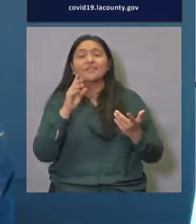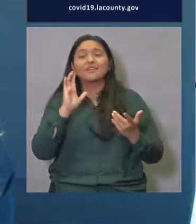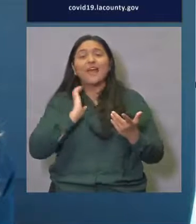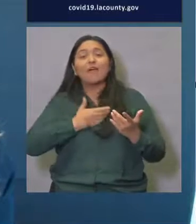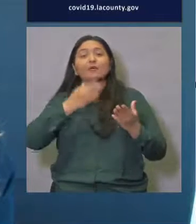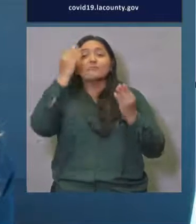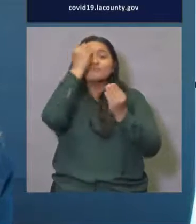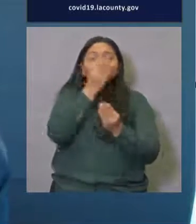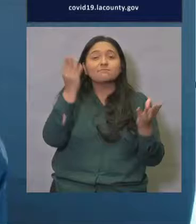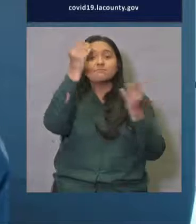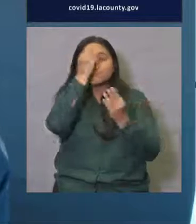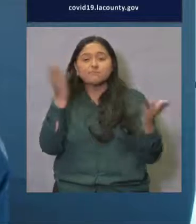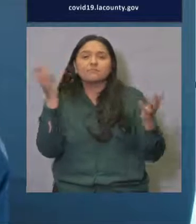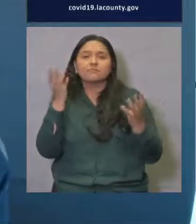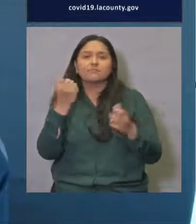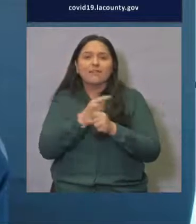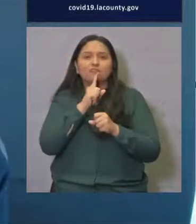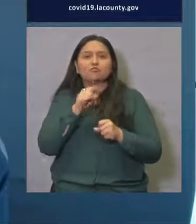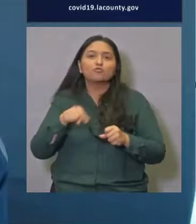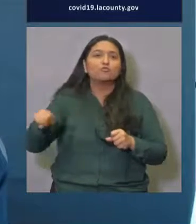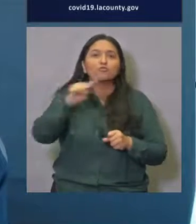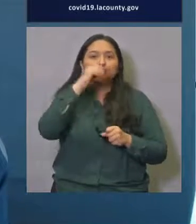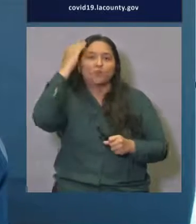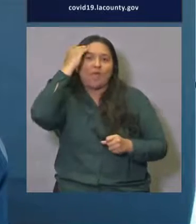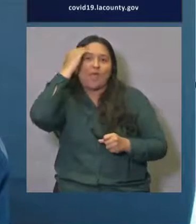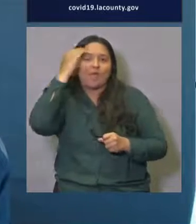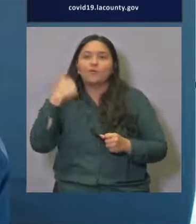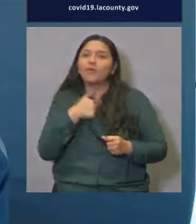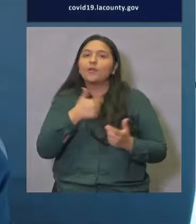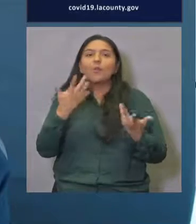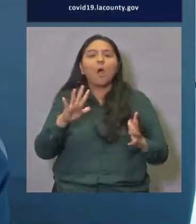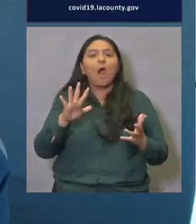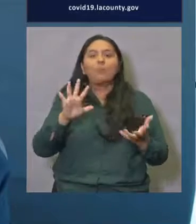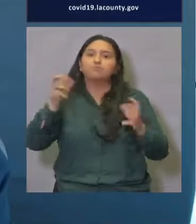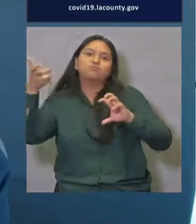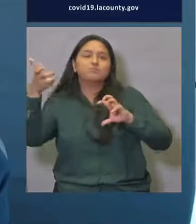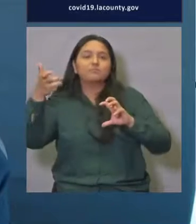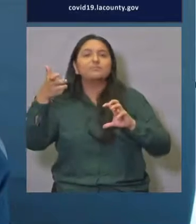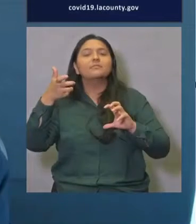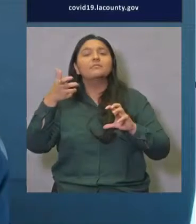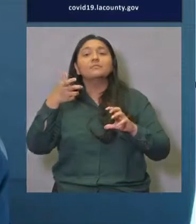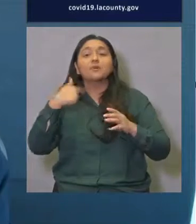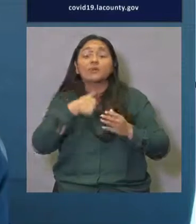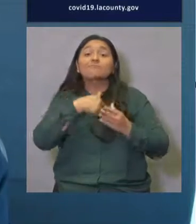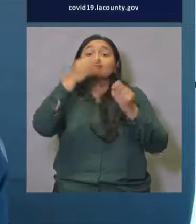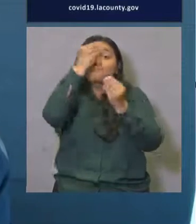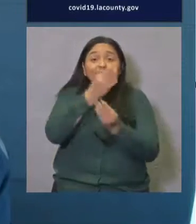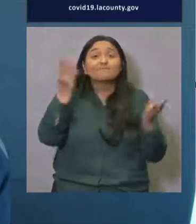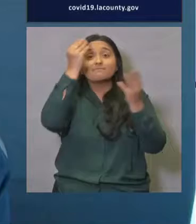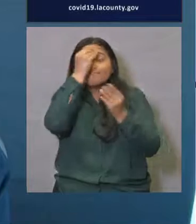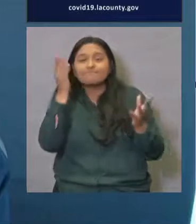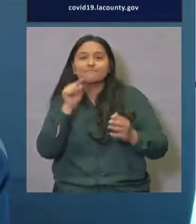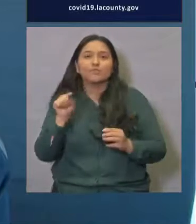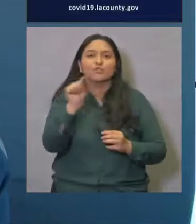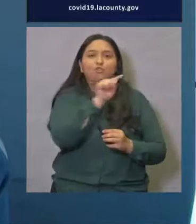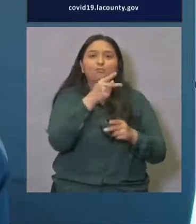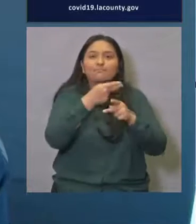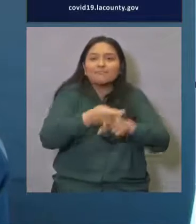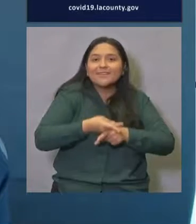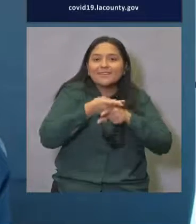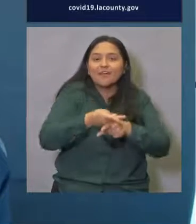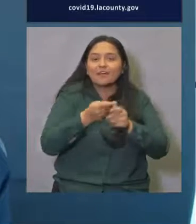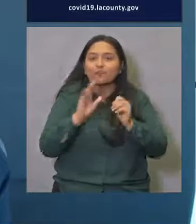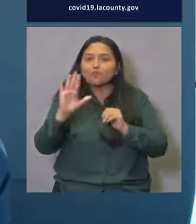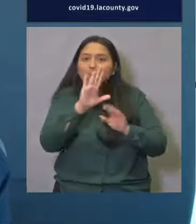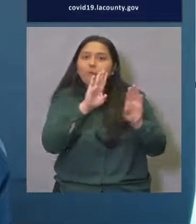can be aware and so that it doesn't snowball and so that people can then be careful with their behavior and with their interactions with others and so